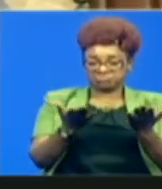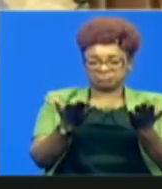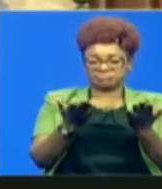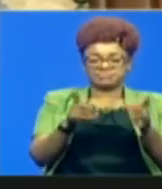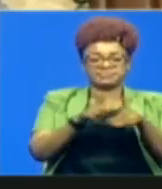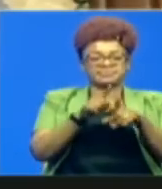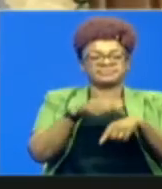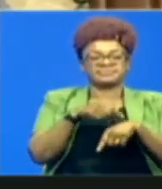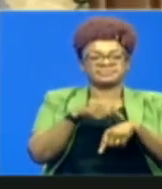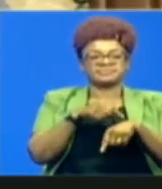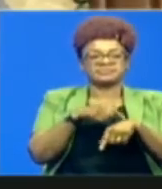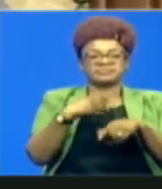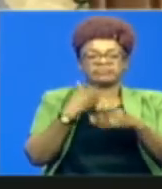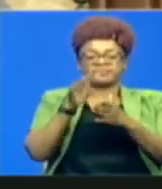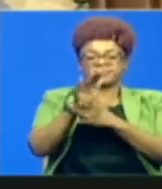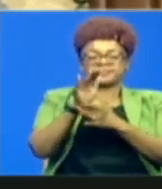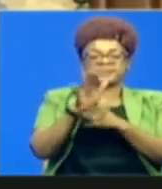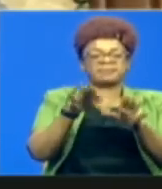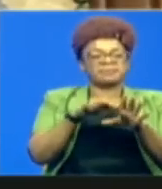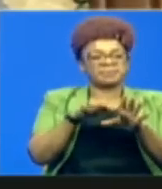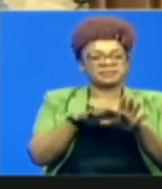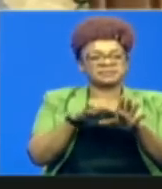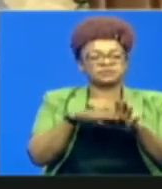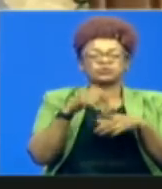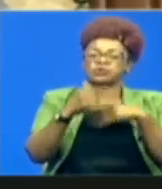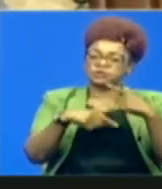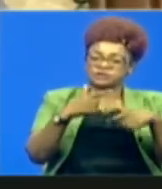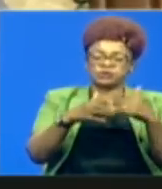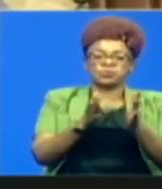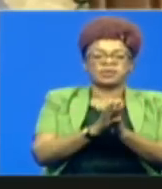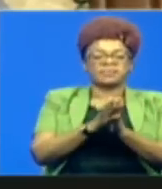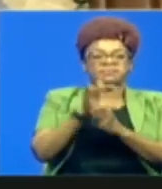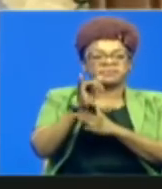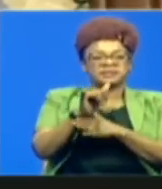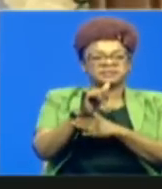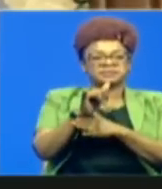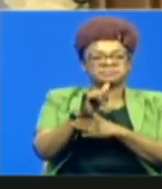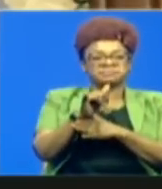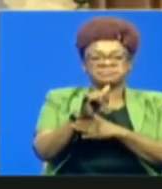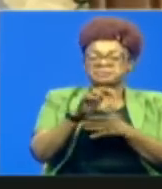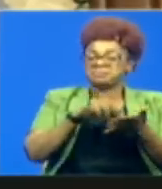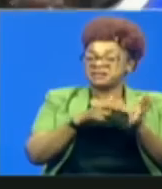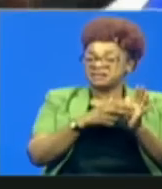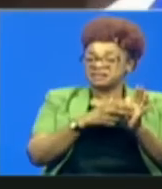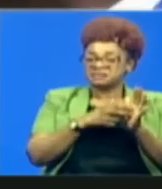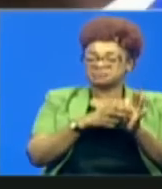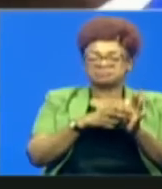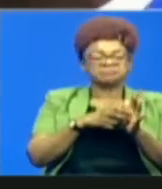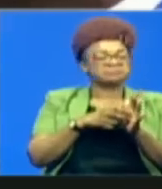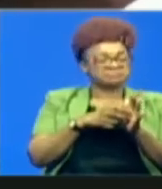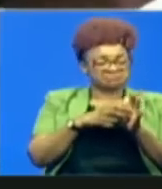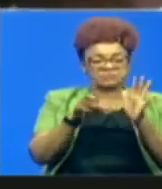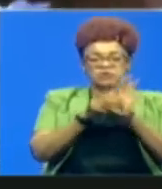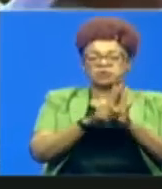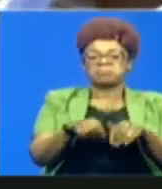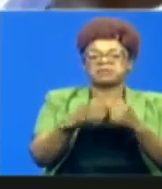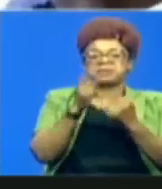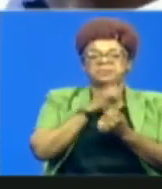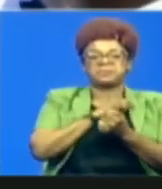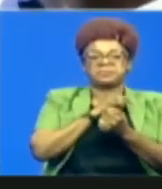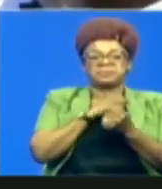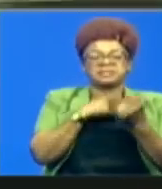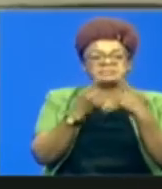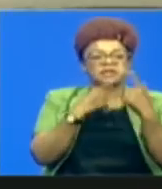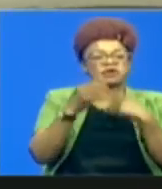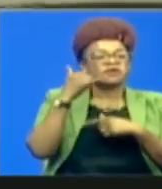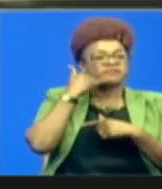time have appealed to their members to continue with the industrial action, that is in breach of the law. Speaking on phone to NTV,